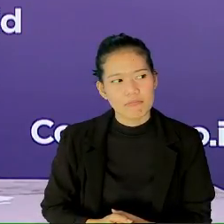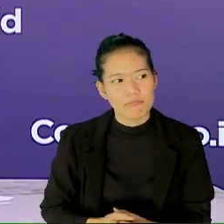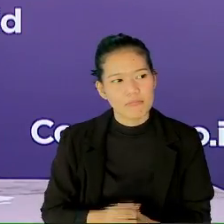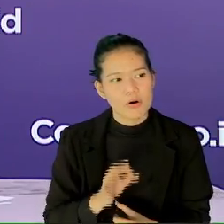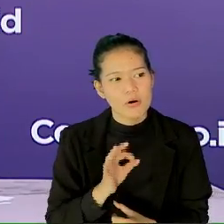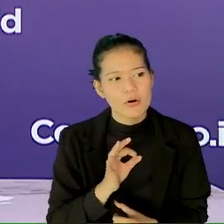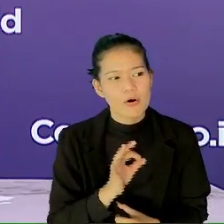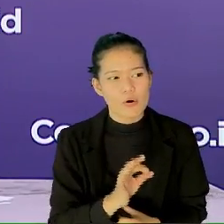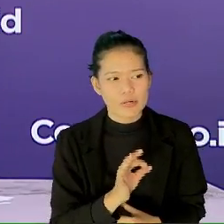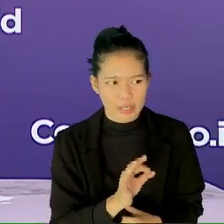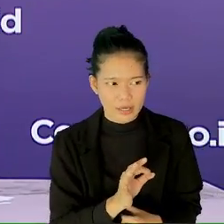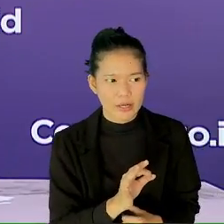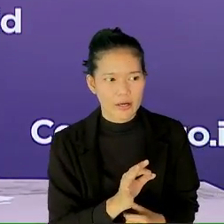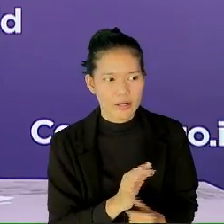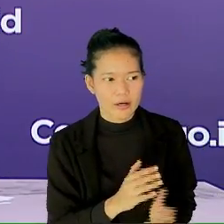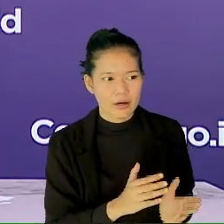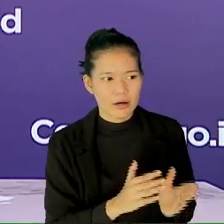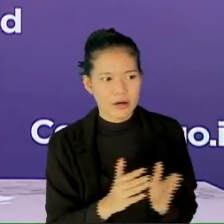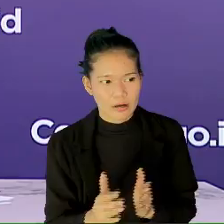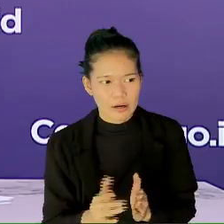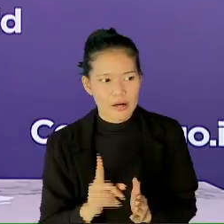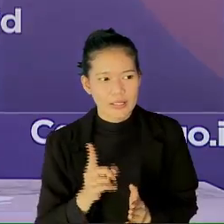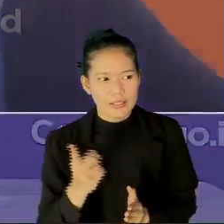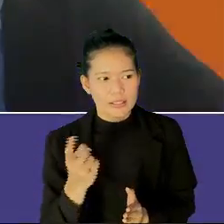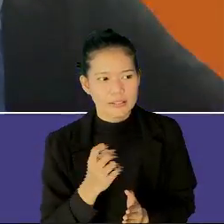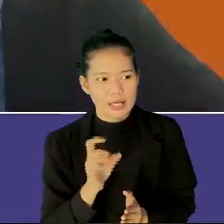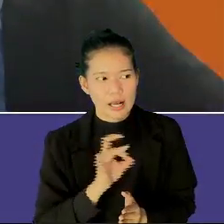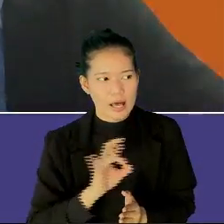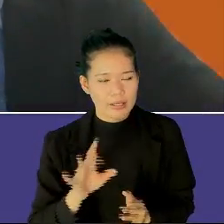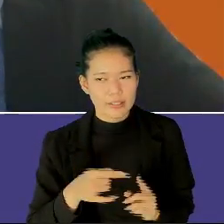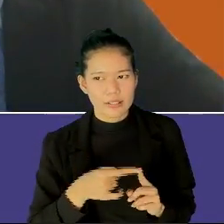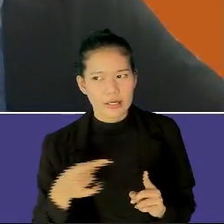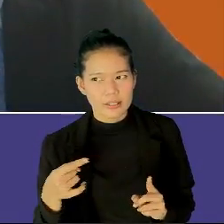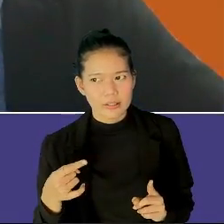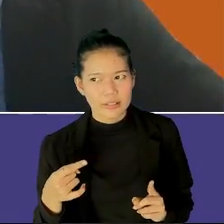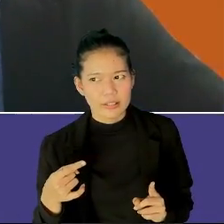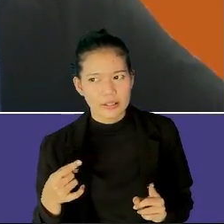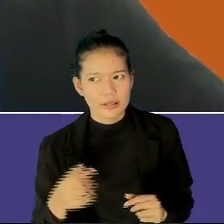Okay, and we have another question from